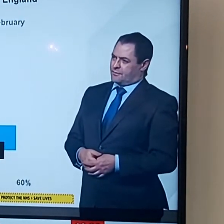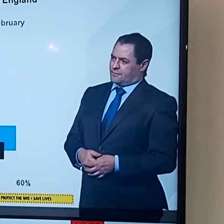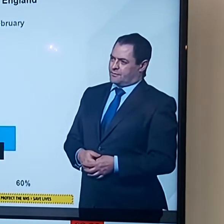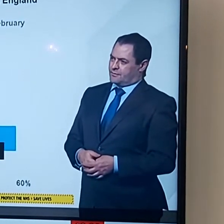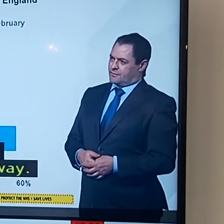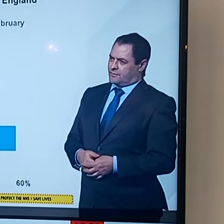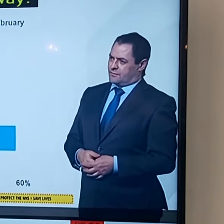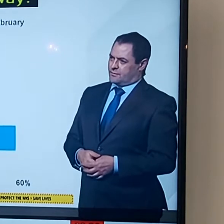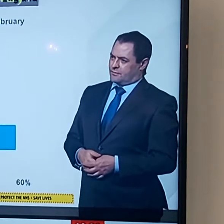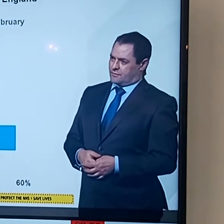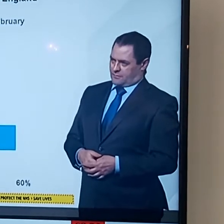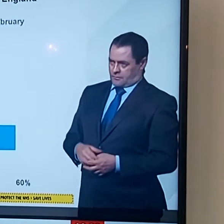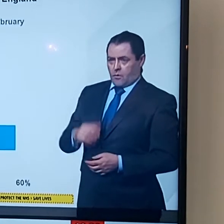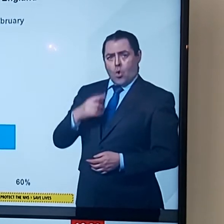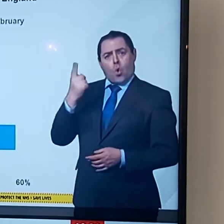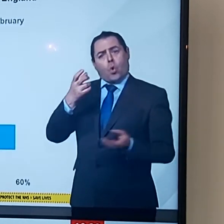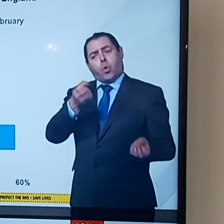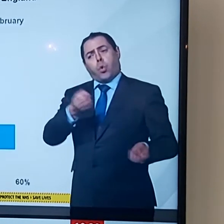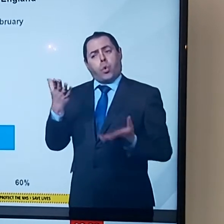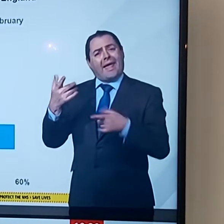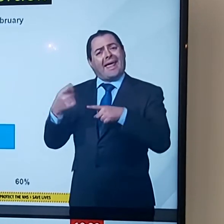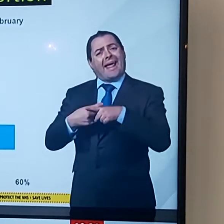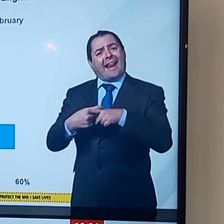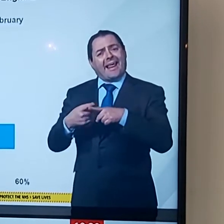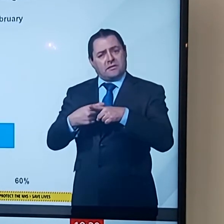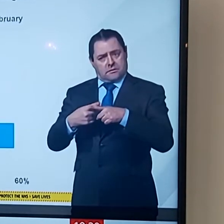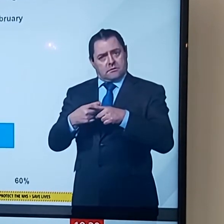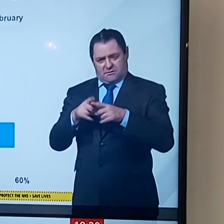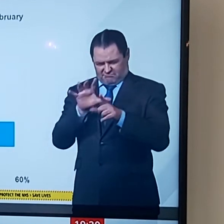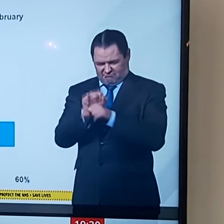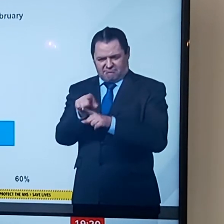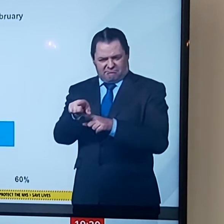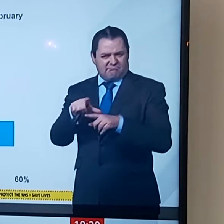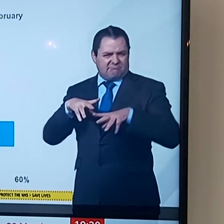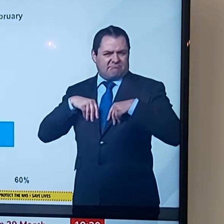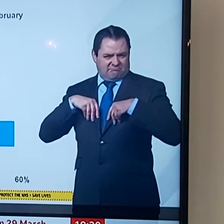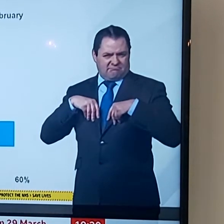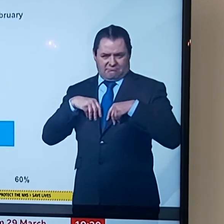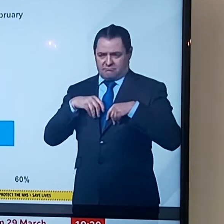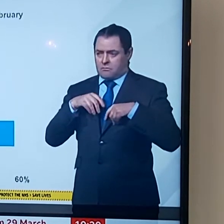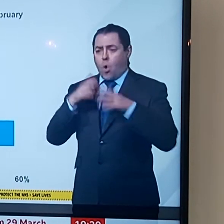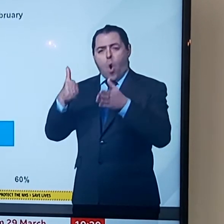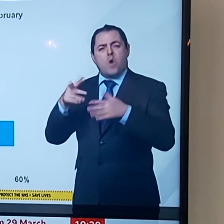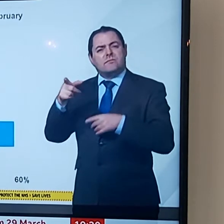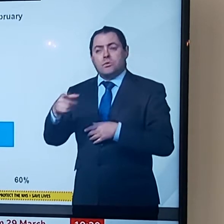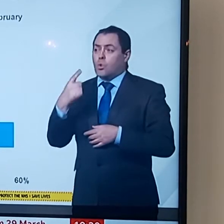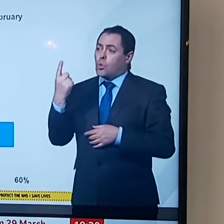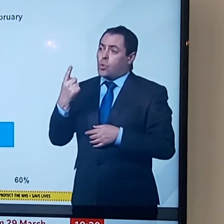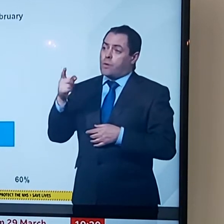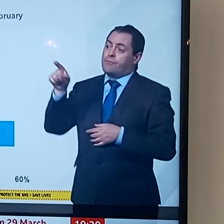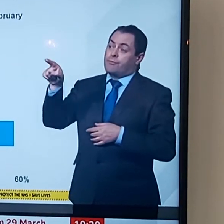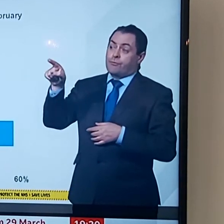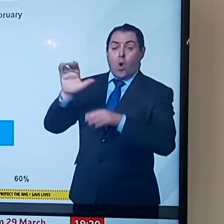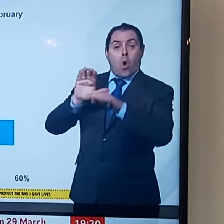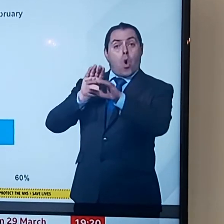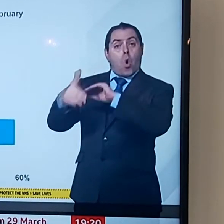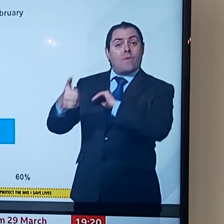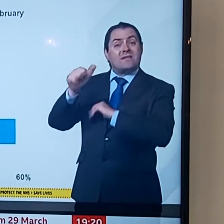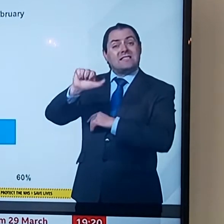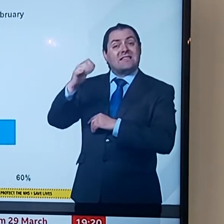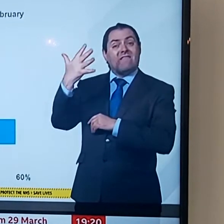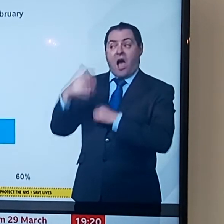with COVID-19 by age here in England. And what you can see is people over the age of 65, the great